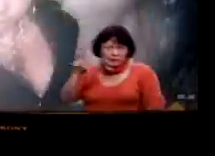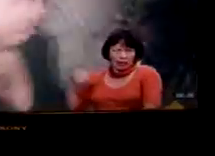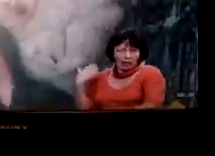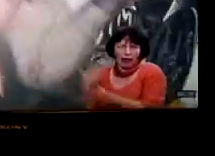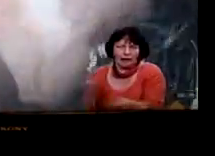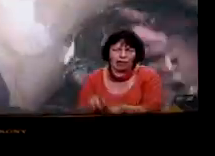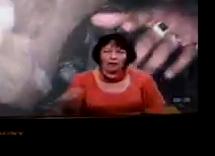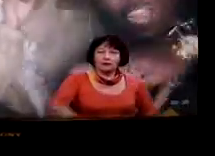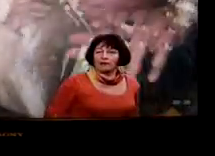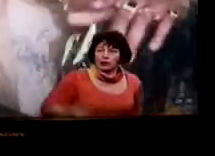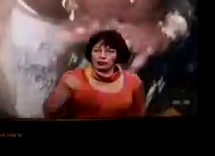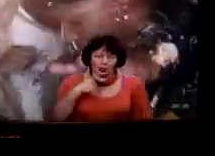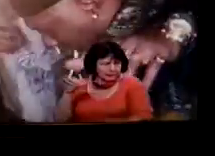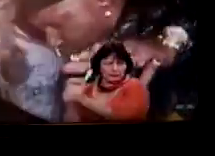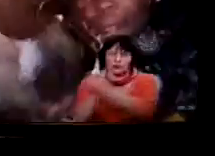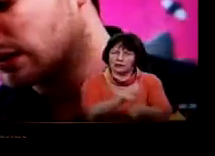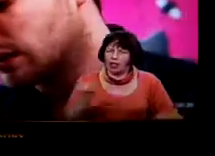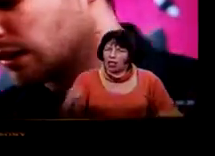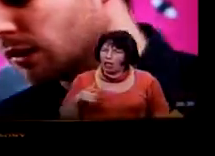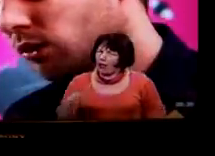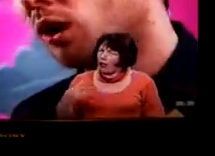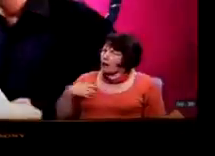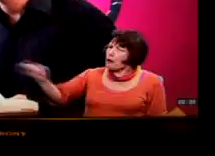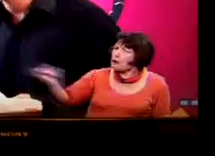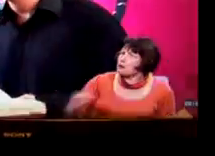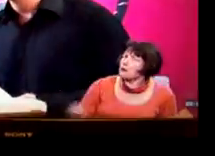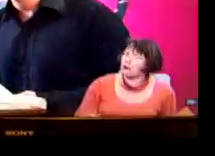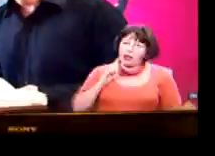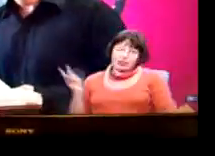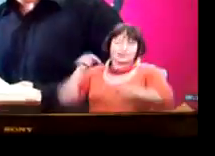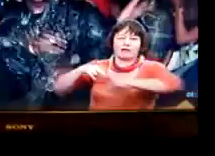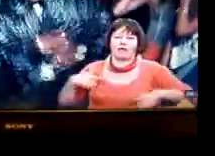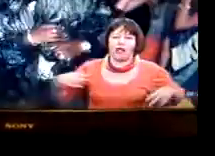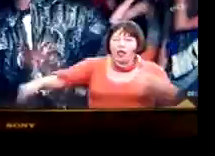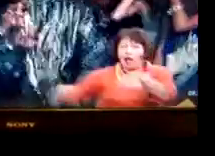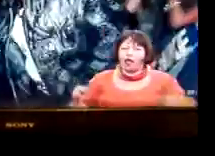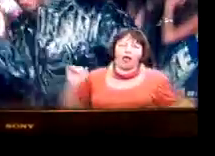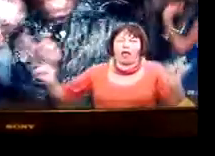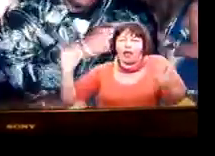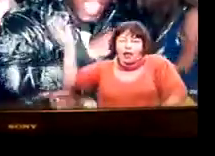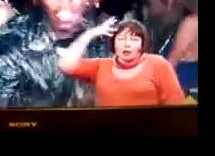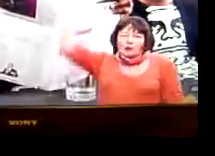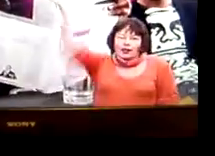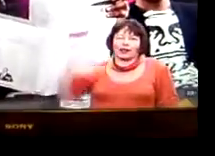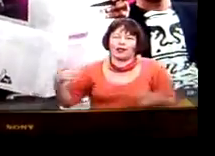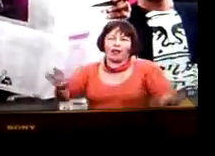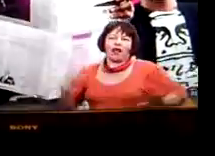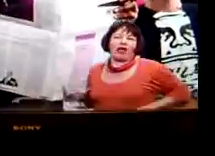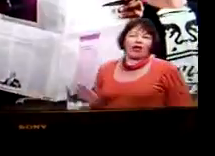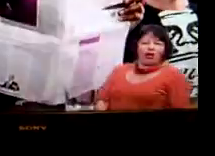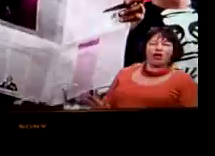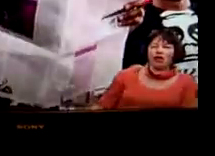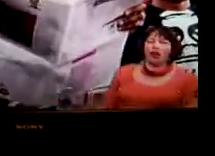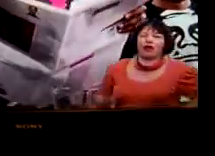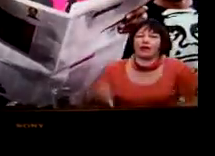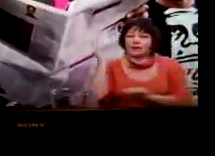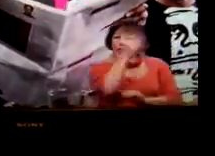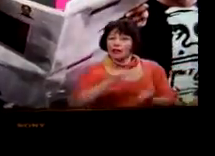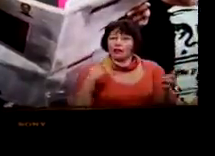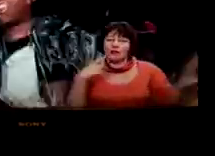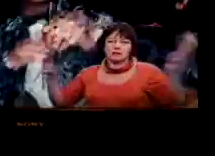like that. You should go jail for a crime like that. What's up the floor, you don't cut no slack. No dark so clean, you're not a tool laid back. Make up more with the other girls